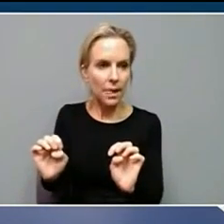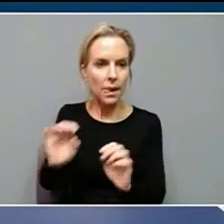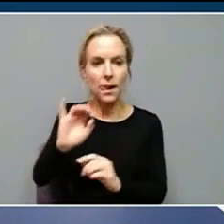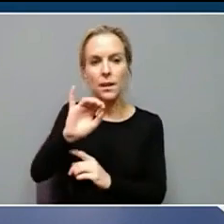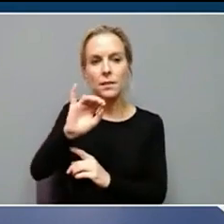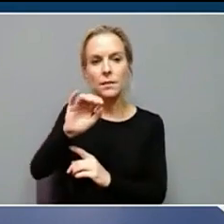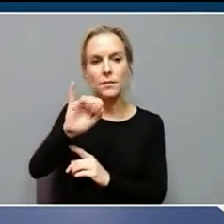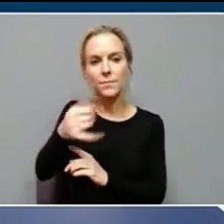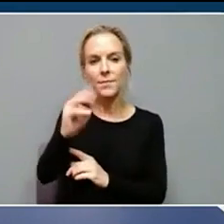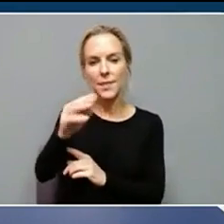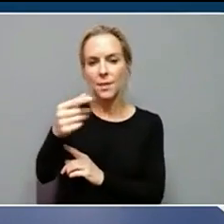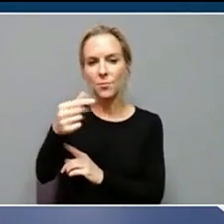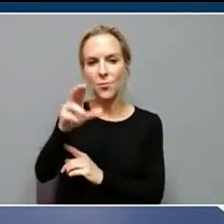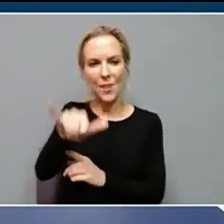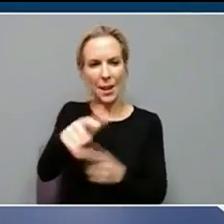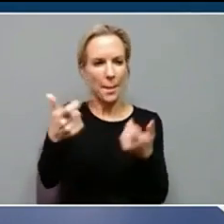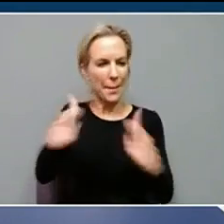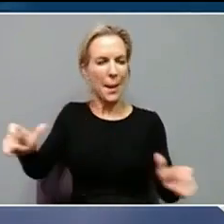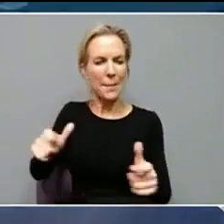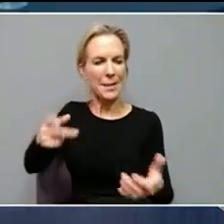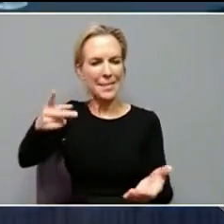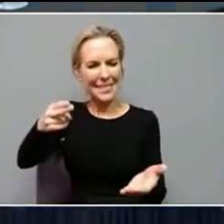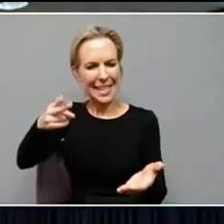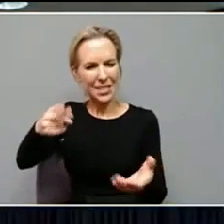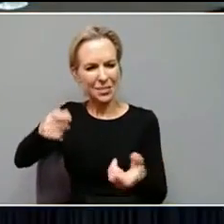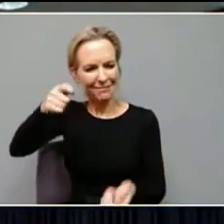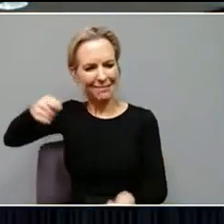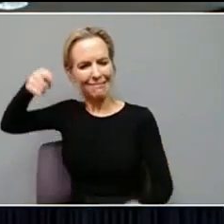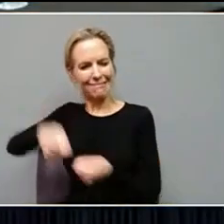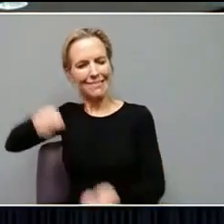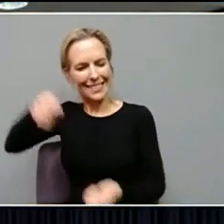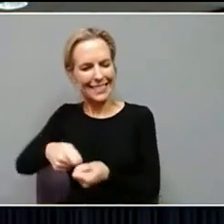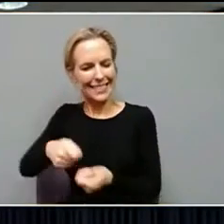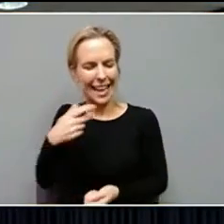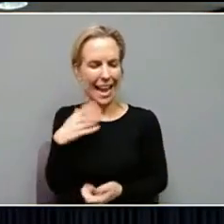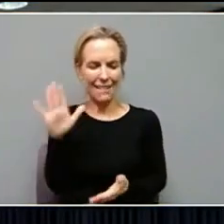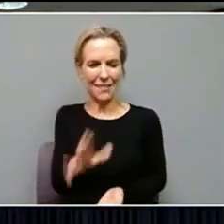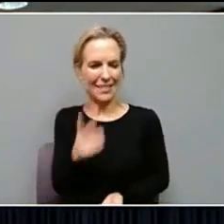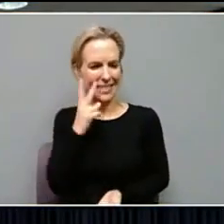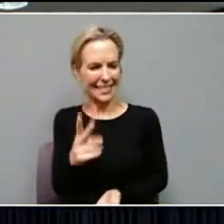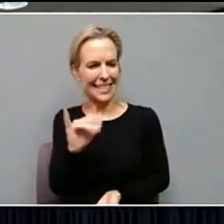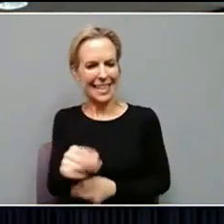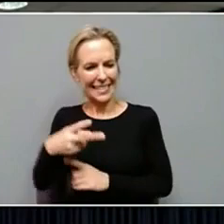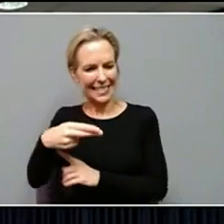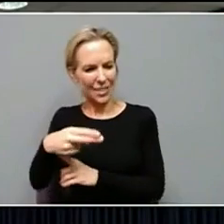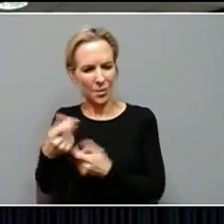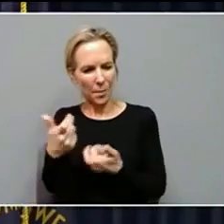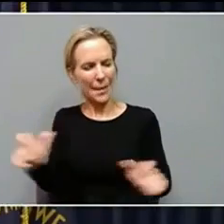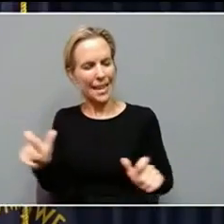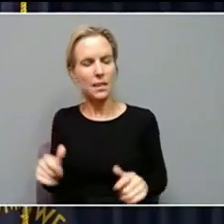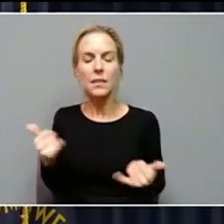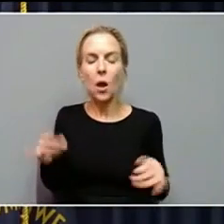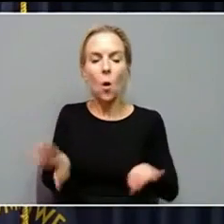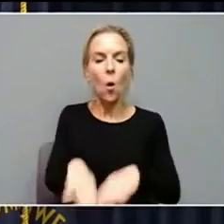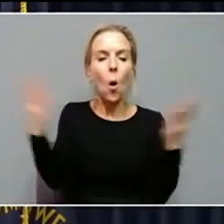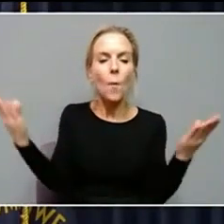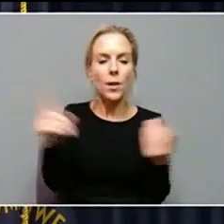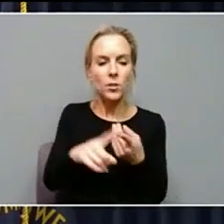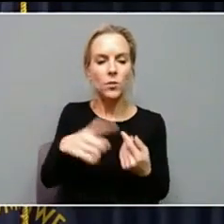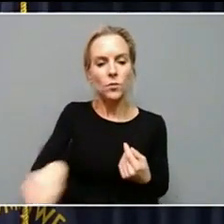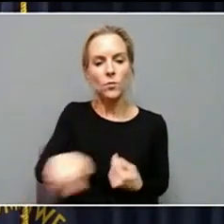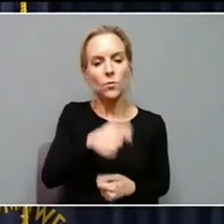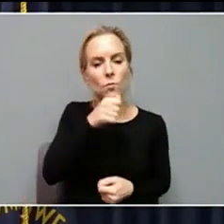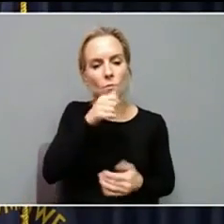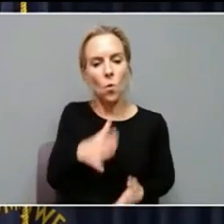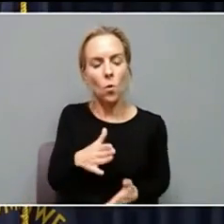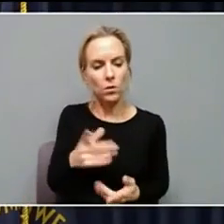of scissors in that picture that I have ever seen. So with that, we will open it up to questions. I know we've